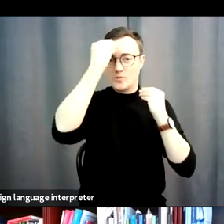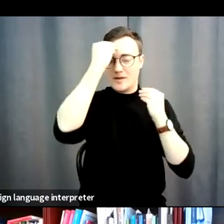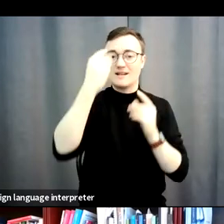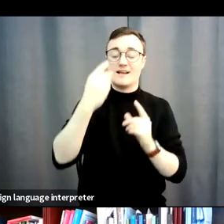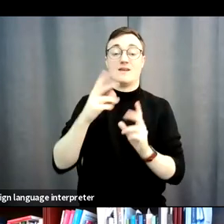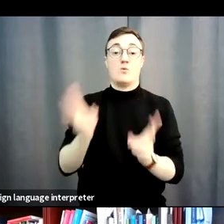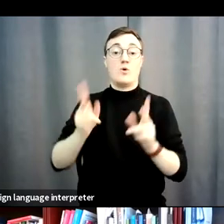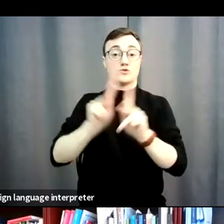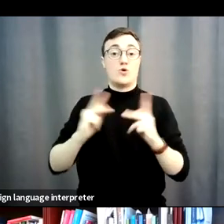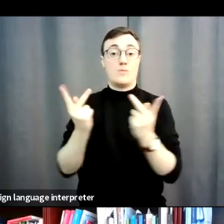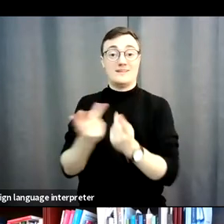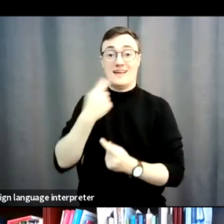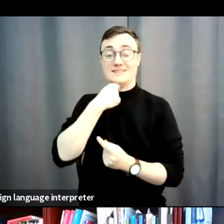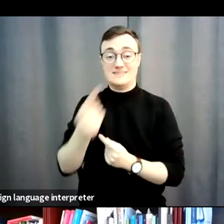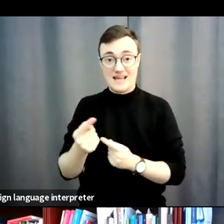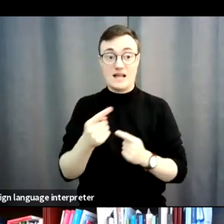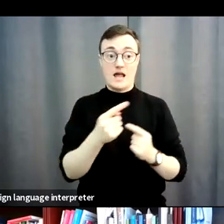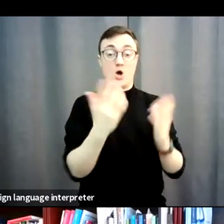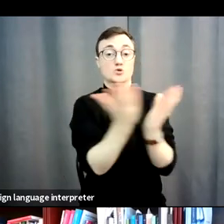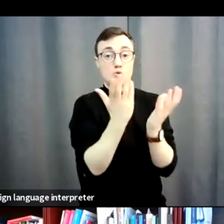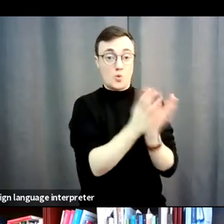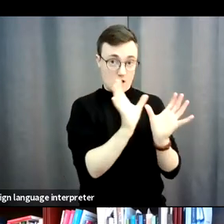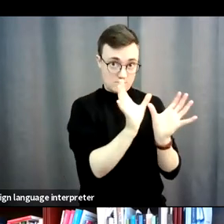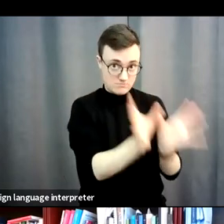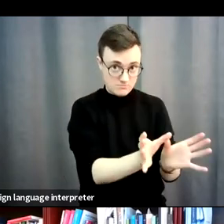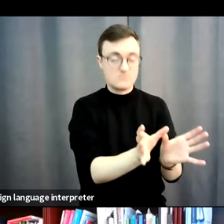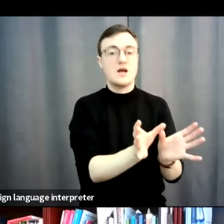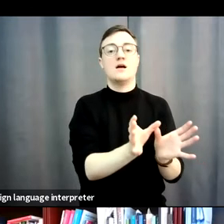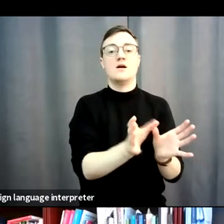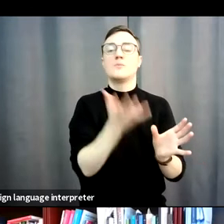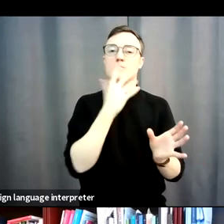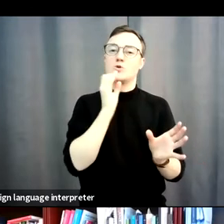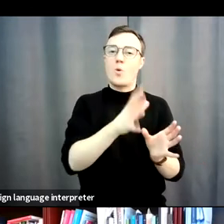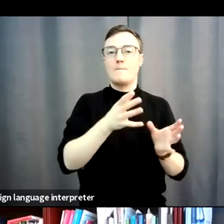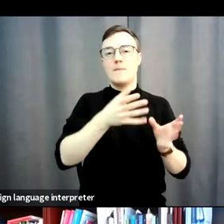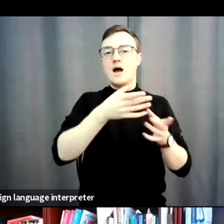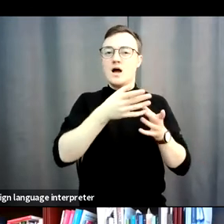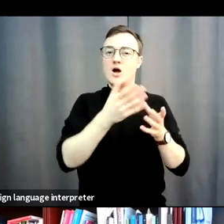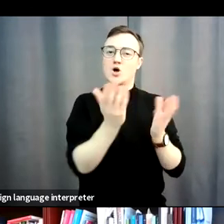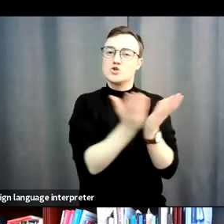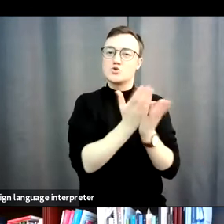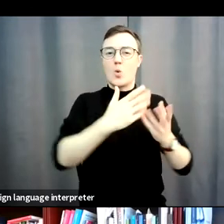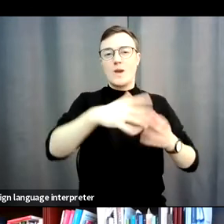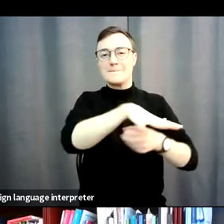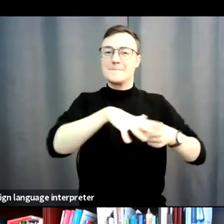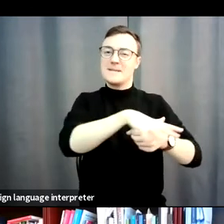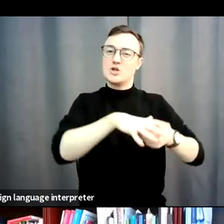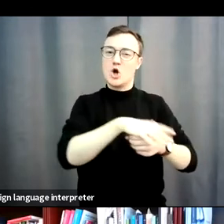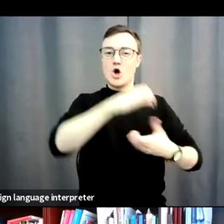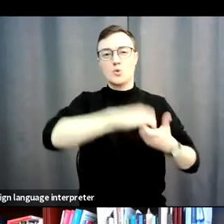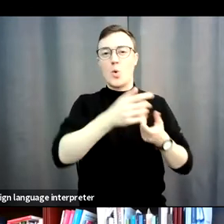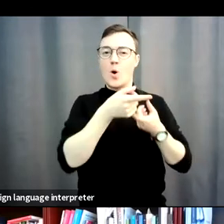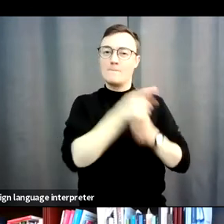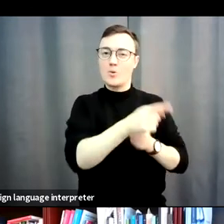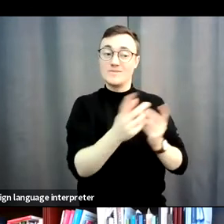committee says beyond the issues of the school environment and bullying. And I think that might be because there's been a particular focus on this area